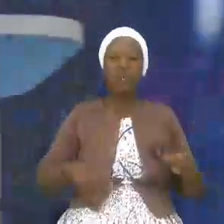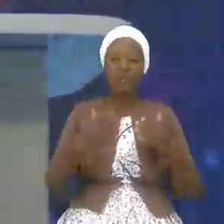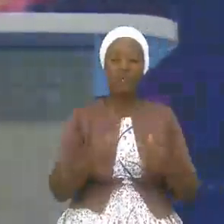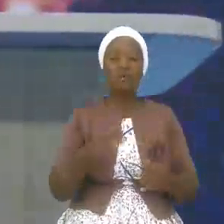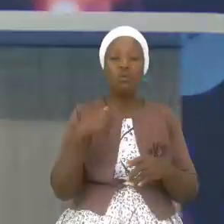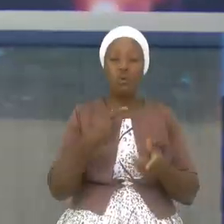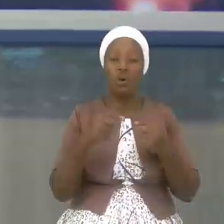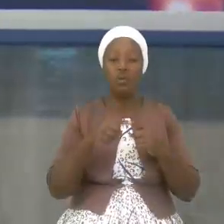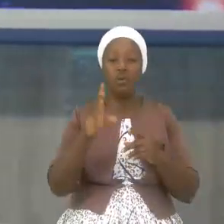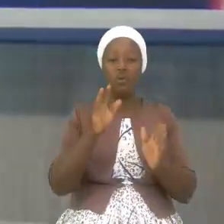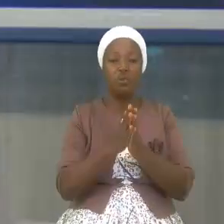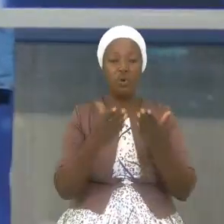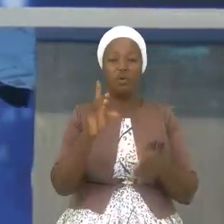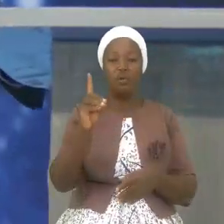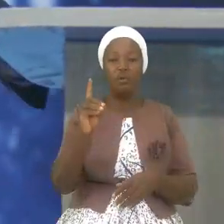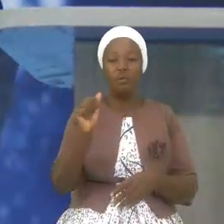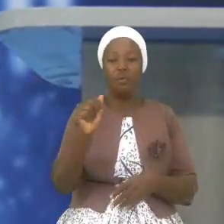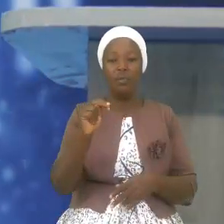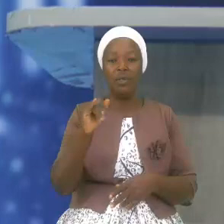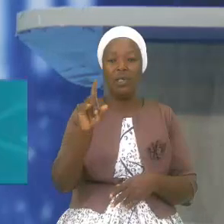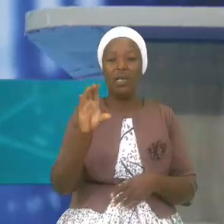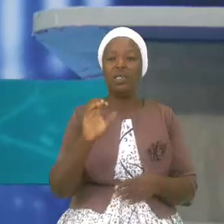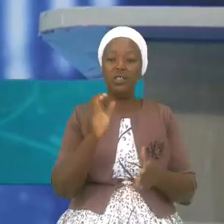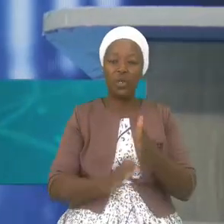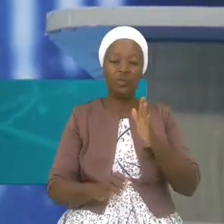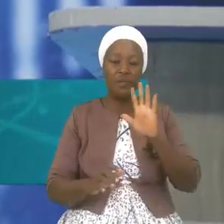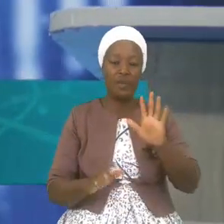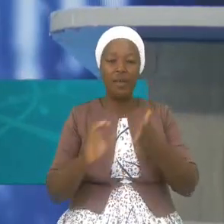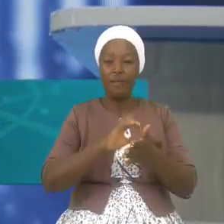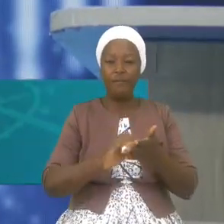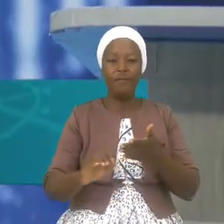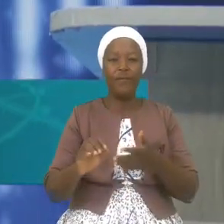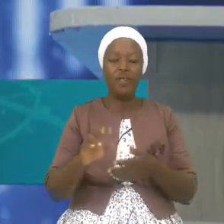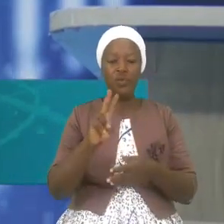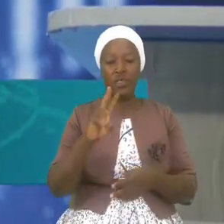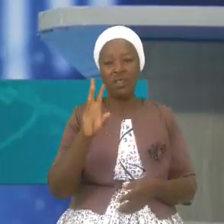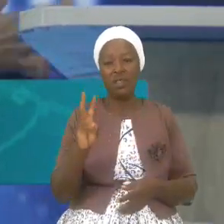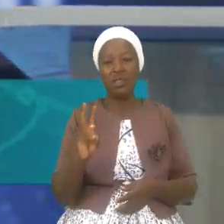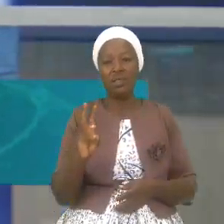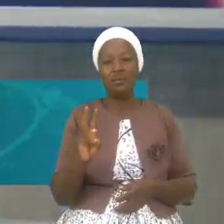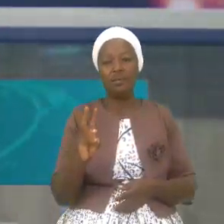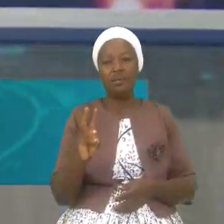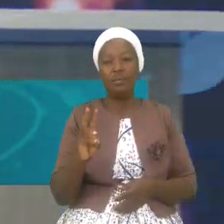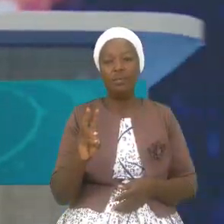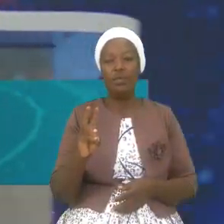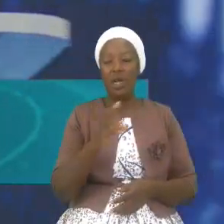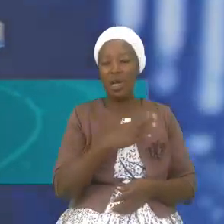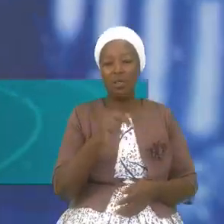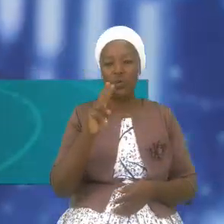reading from verse 26, 27, and verse 28. We're looking at